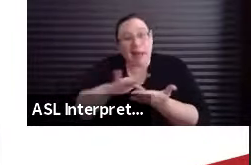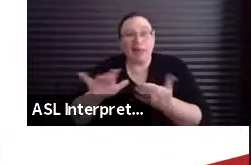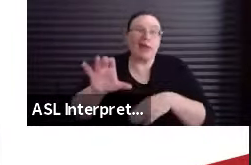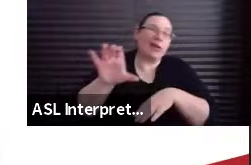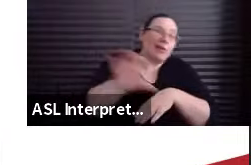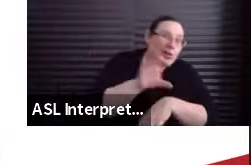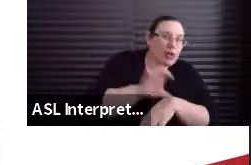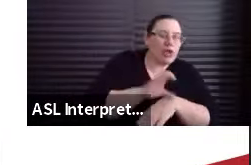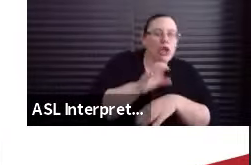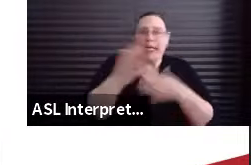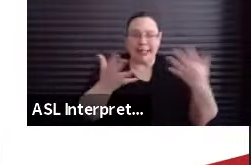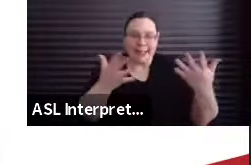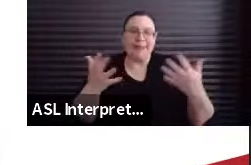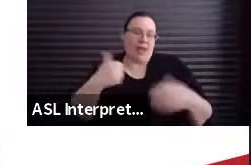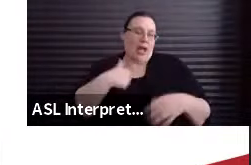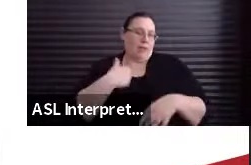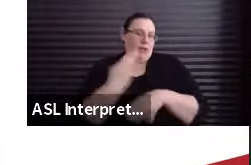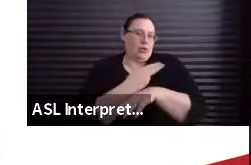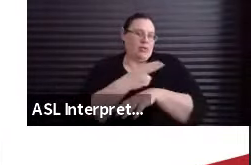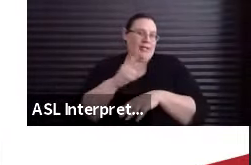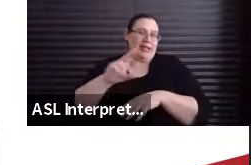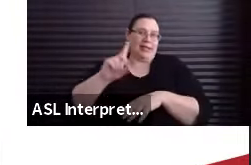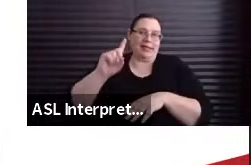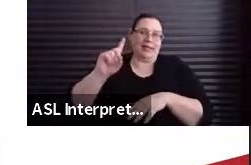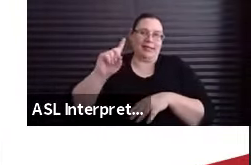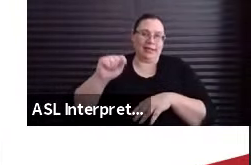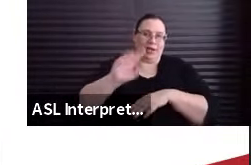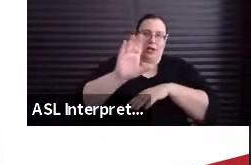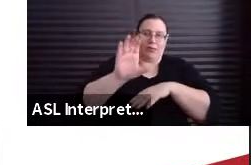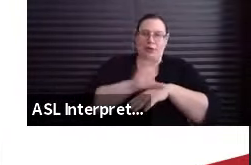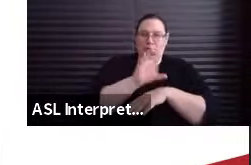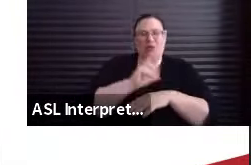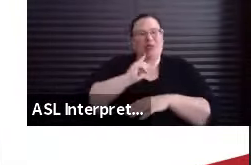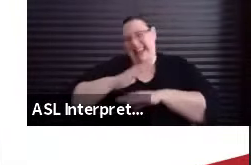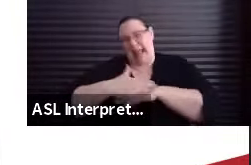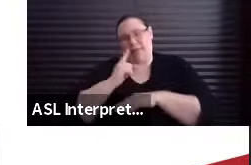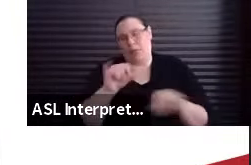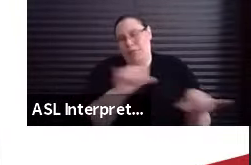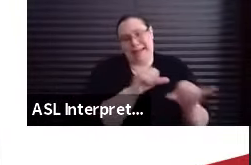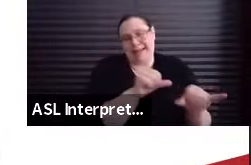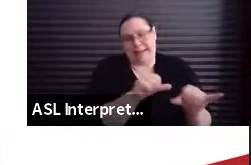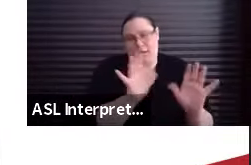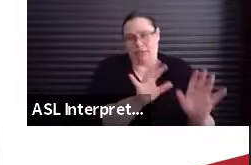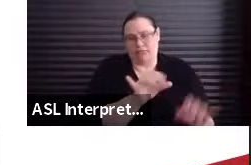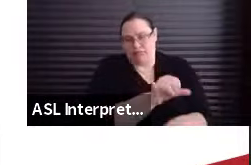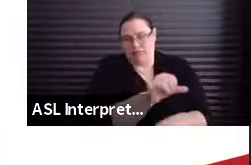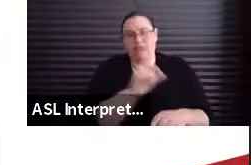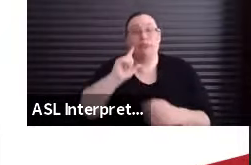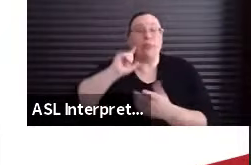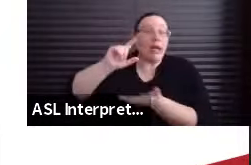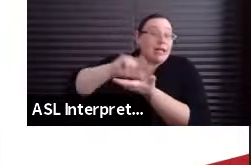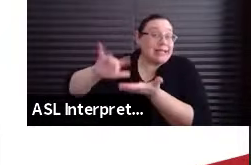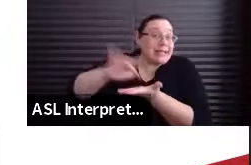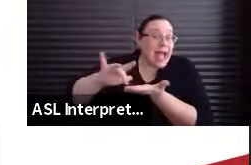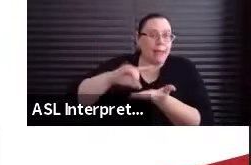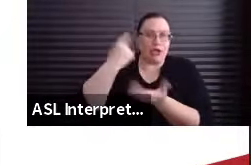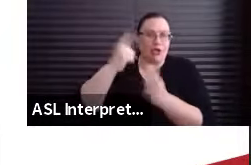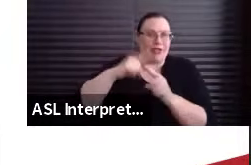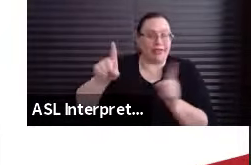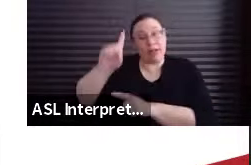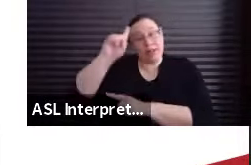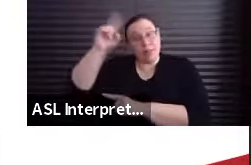desktop computer, and it would look the same on a laptop. But if you're doing this on a tablet or on a